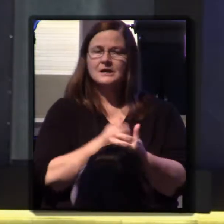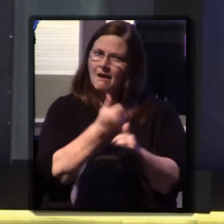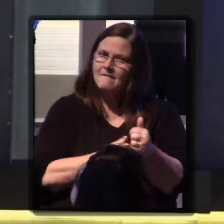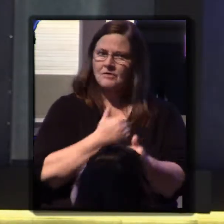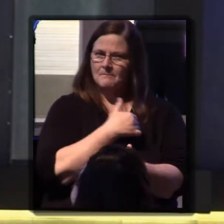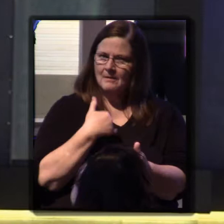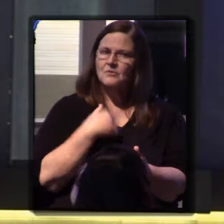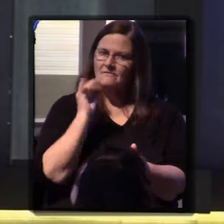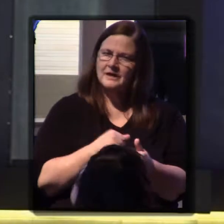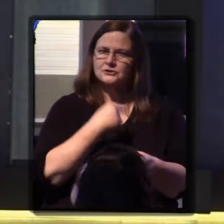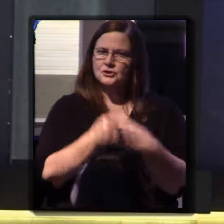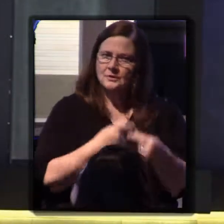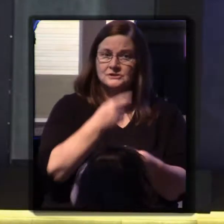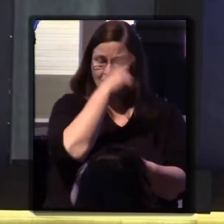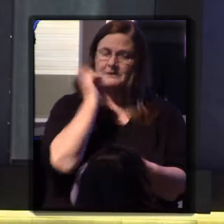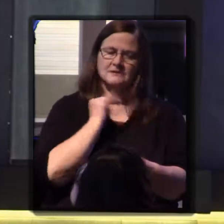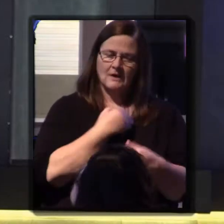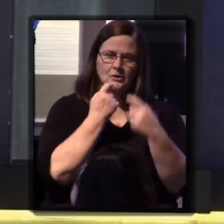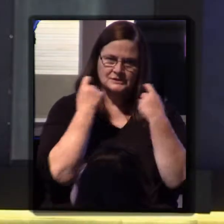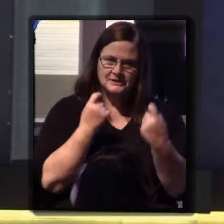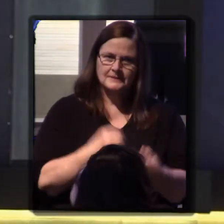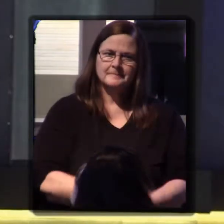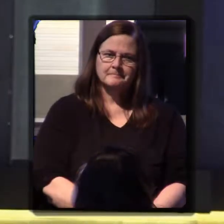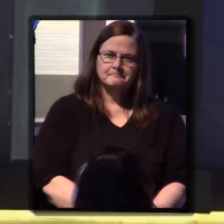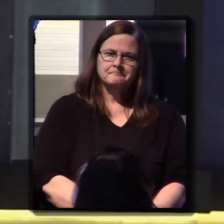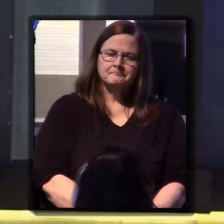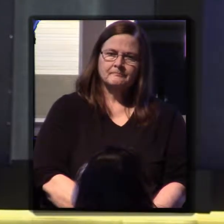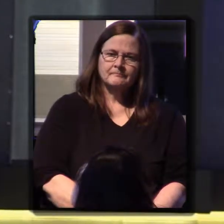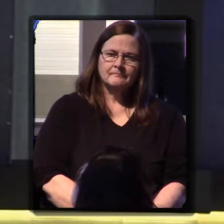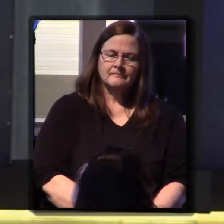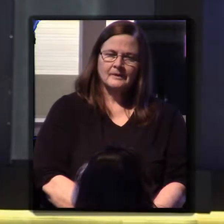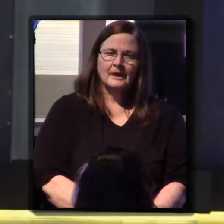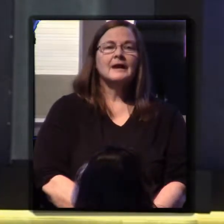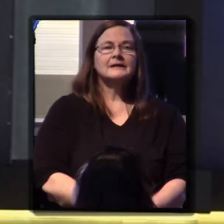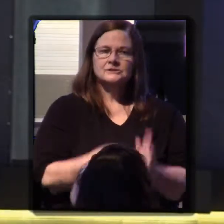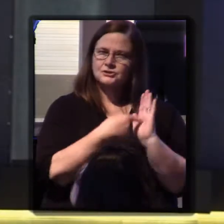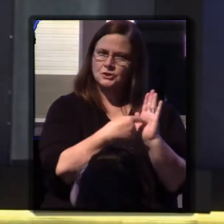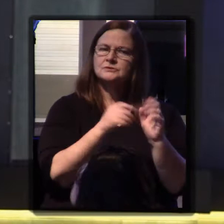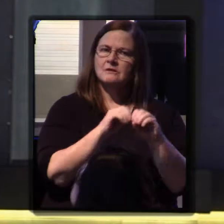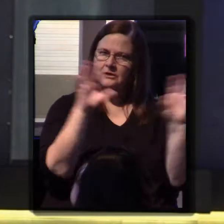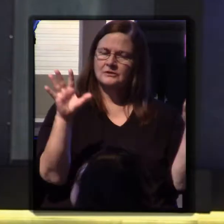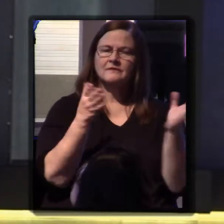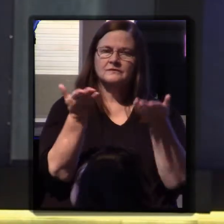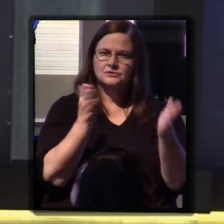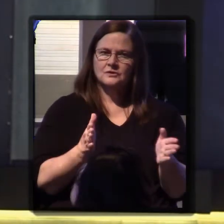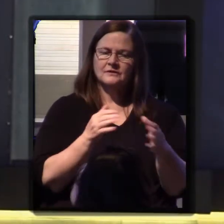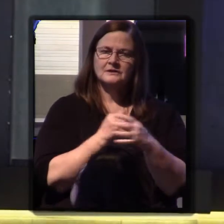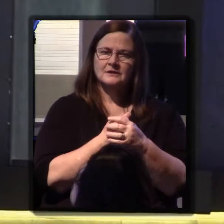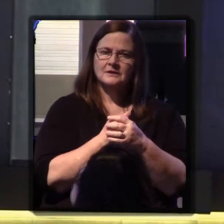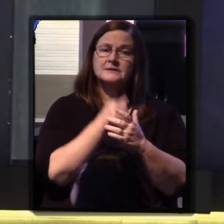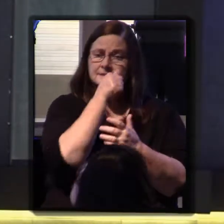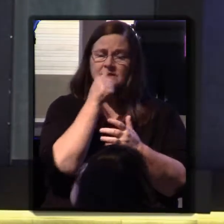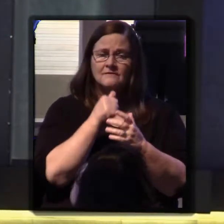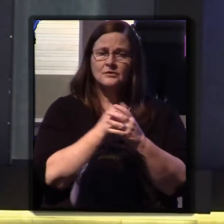all generations and every member of that generation because of our sin. And it